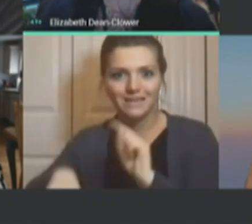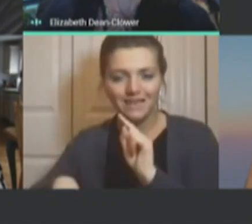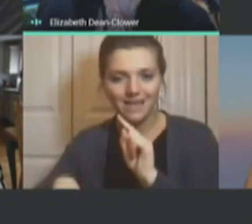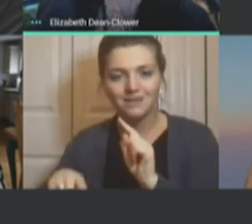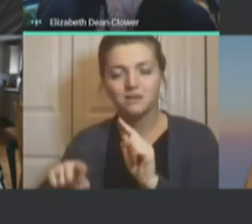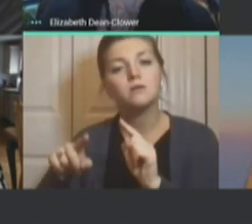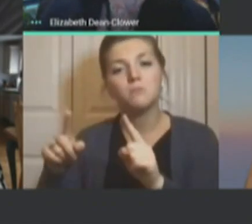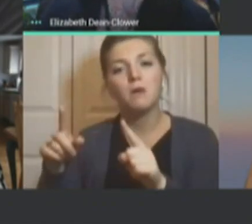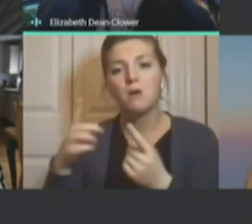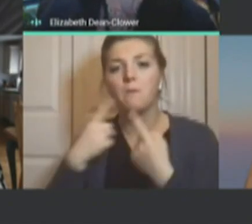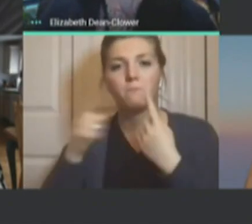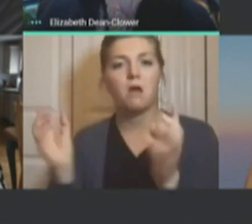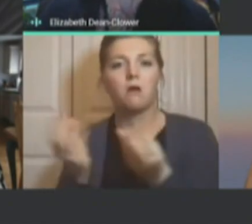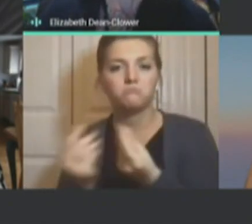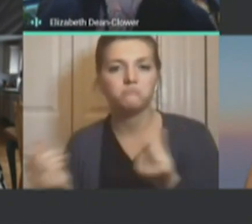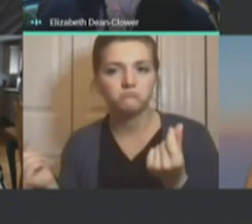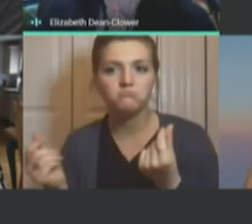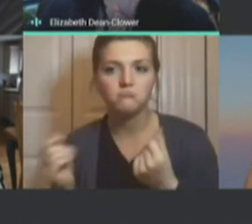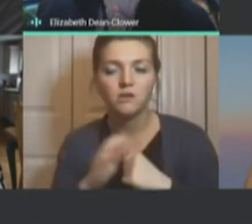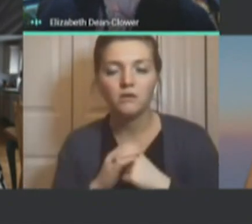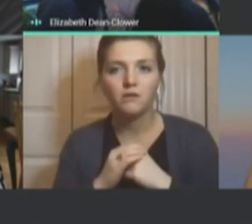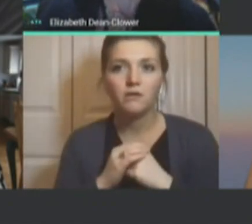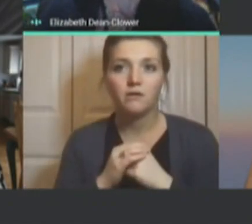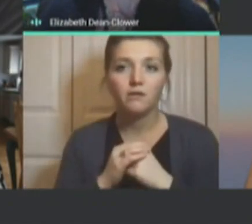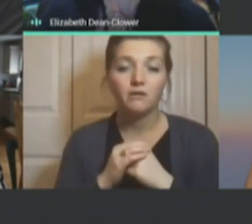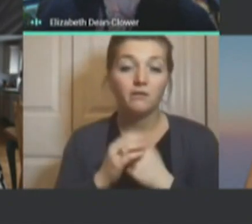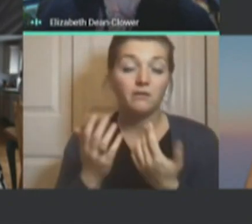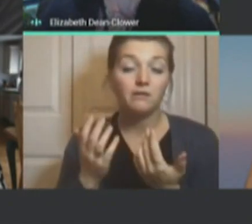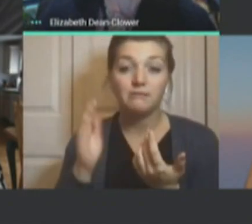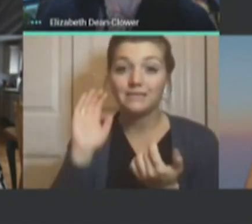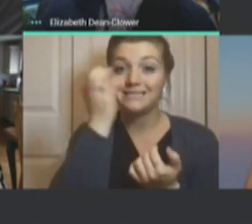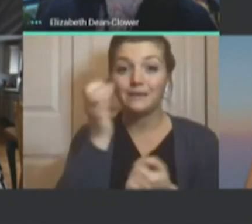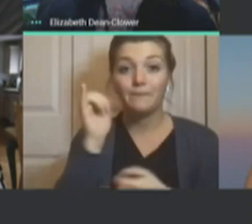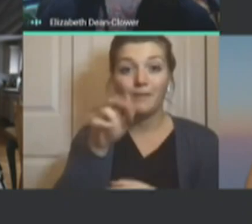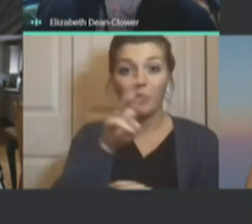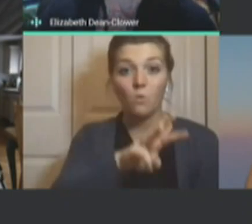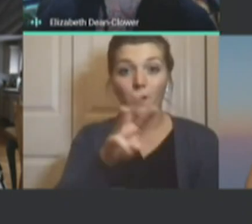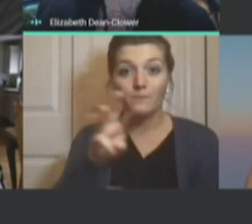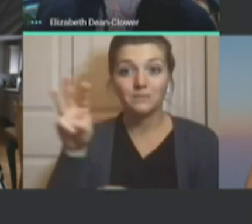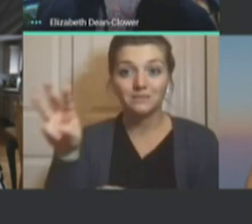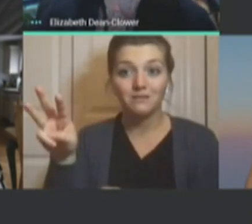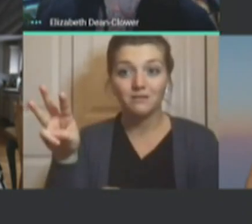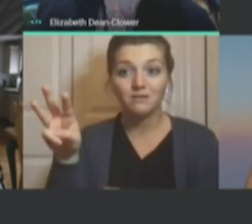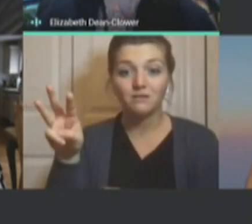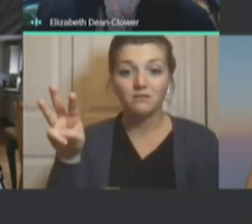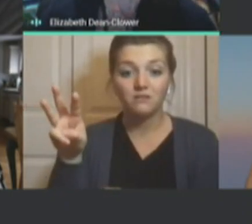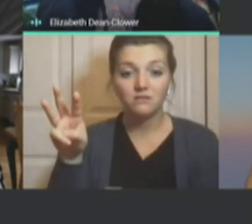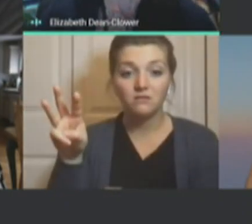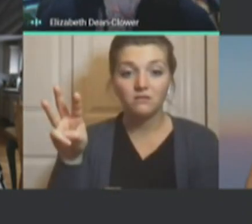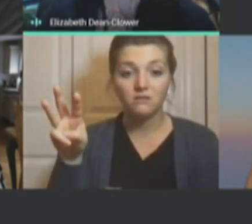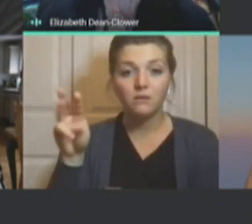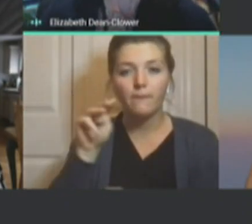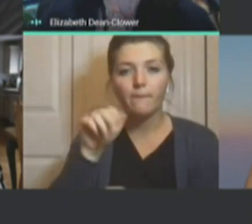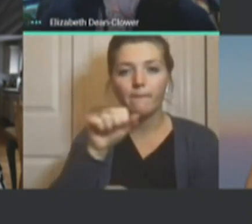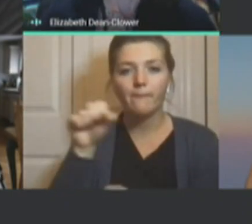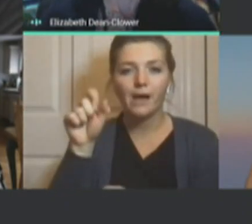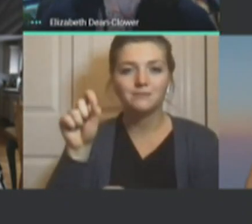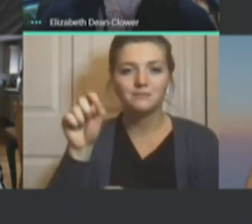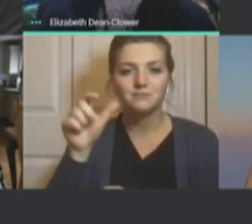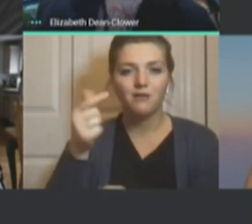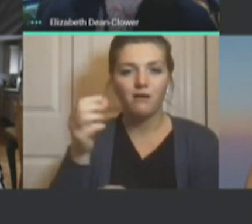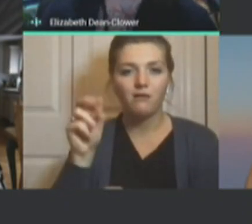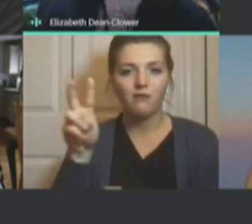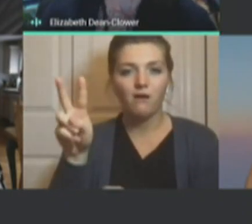out. But because parts of the website, the Mass.gov website were